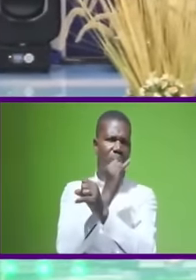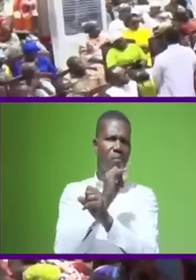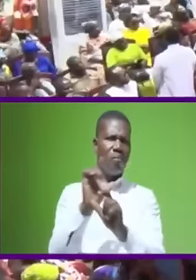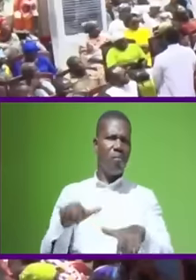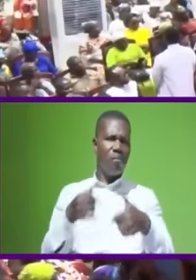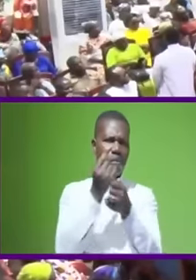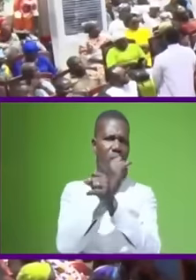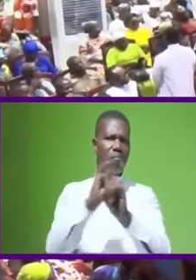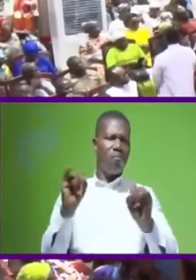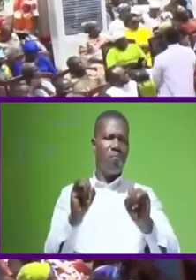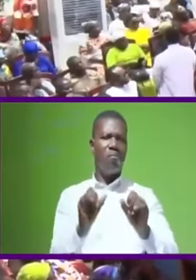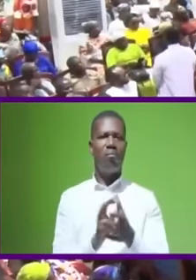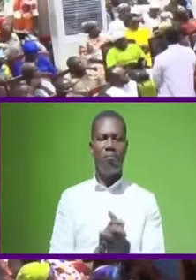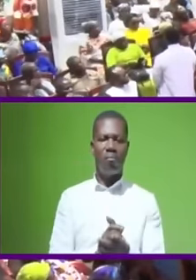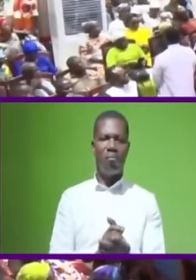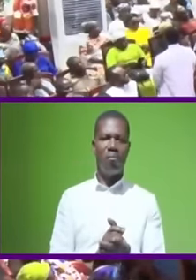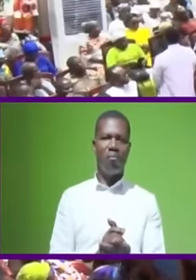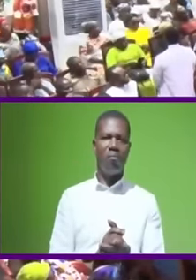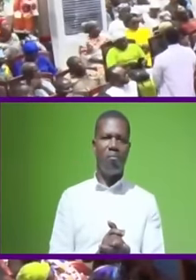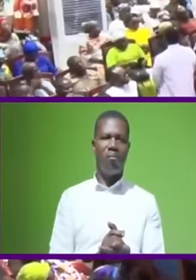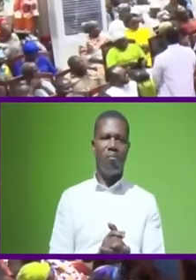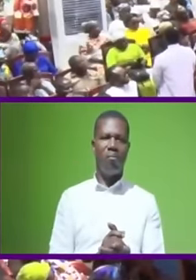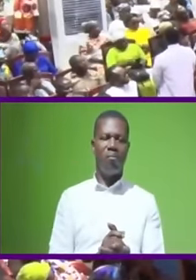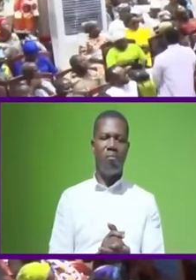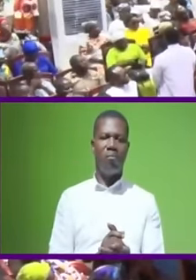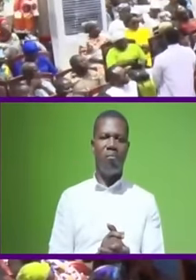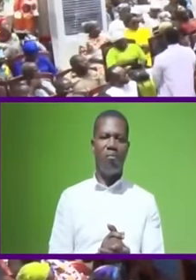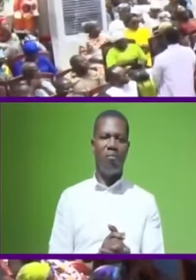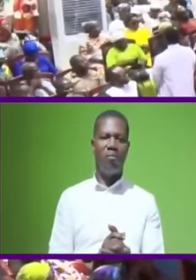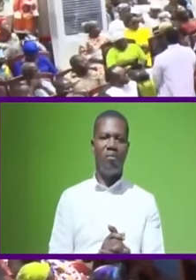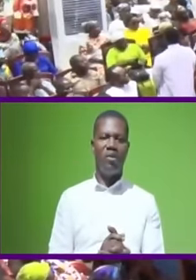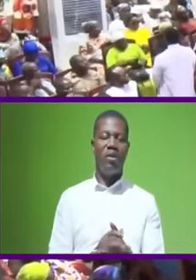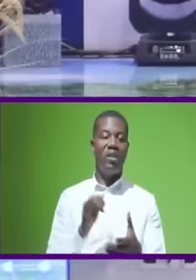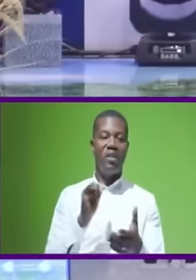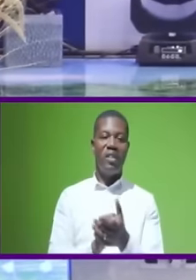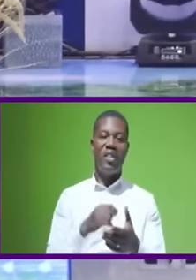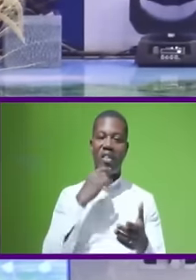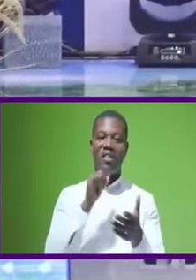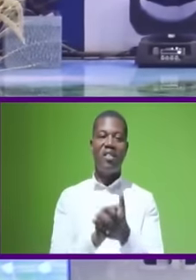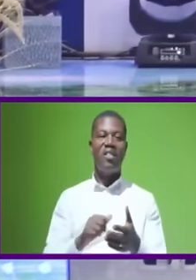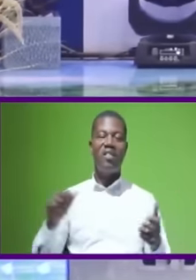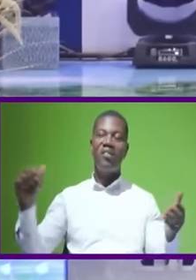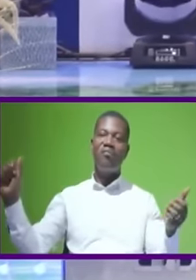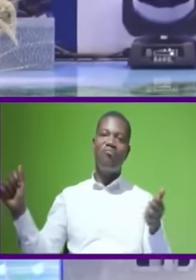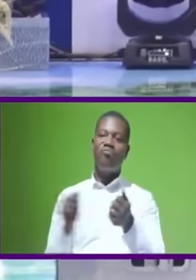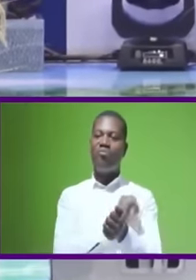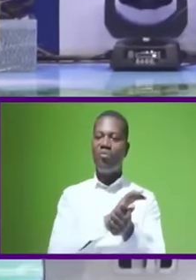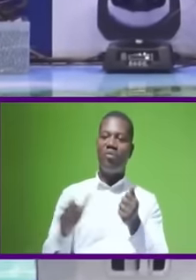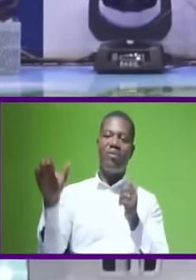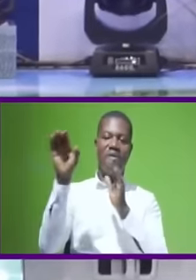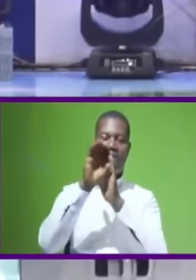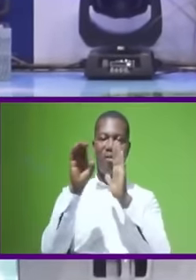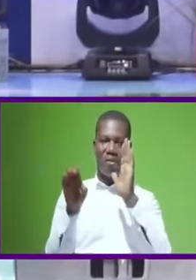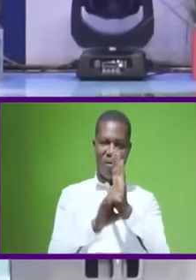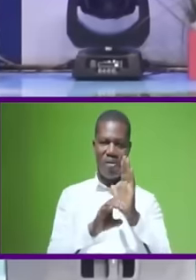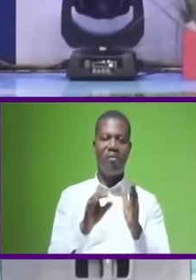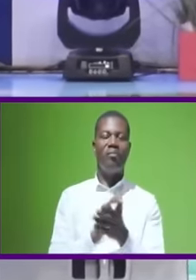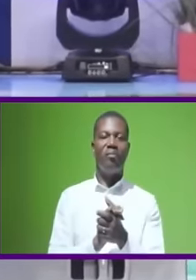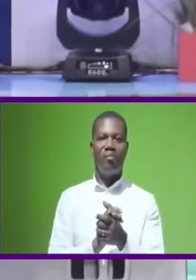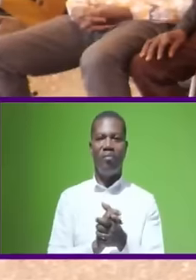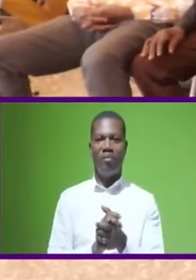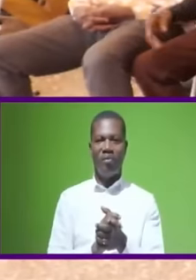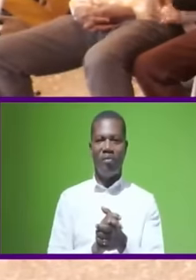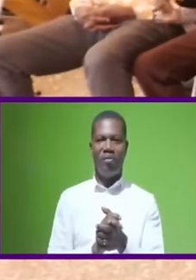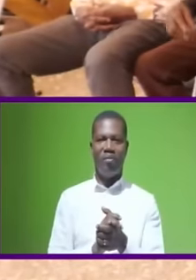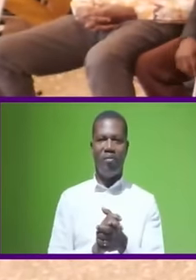husband has also a hidden agenda. When a pam sayeth, and this can lead to